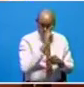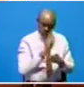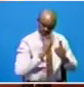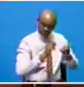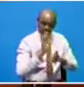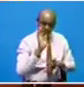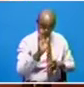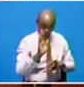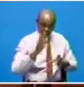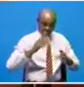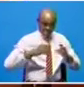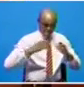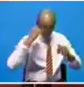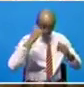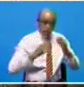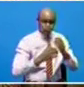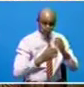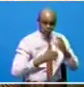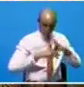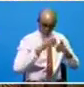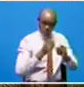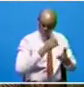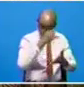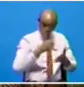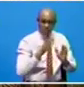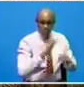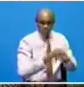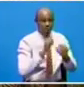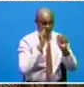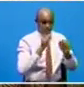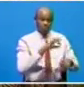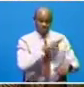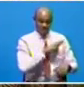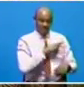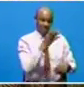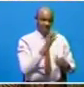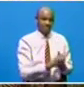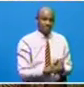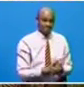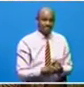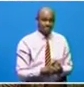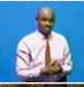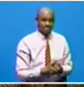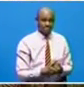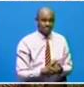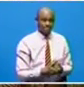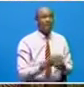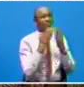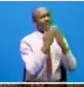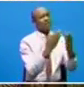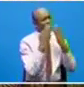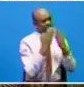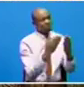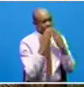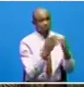talents creatively. Mm, creatively. So that they can earn a living more productively. All right. Thank you very